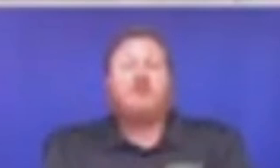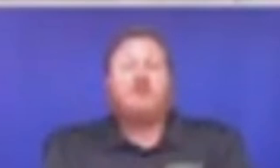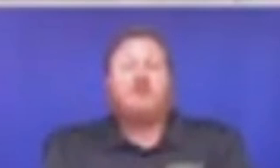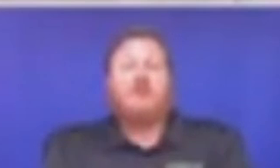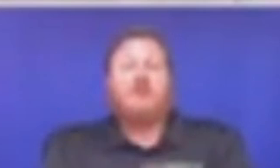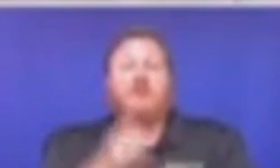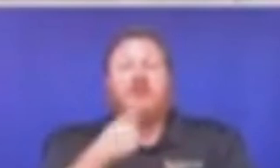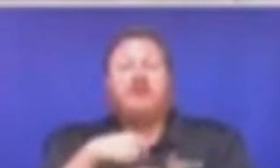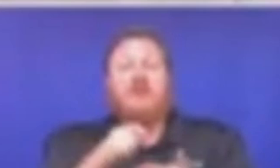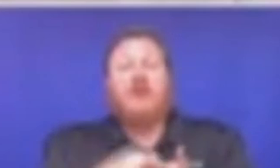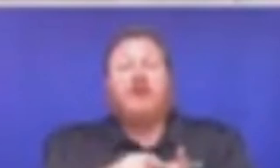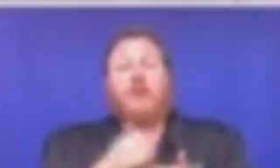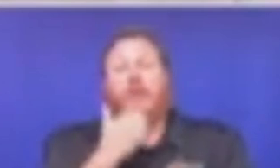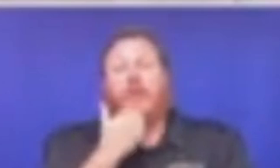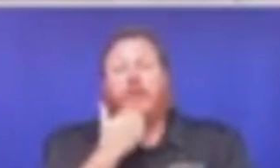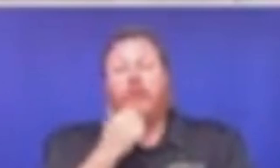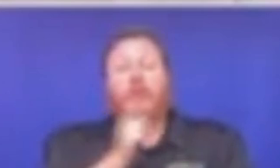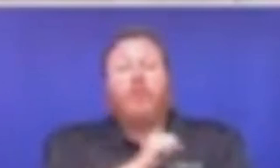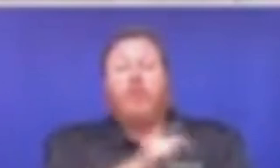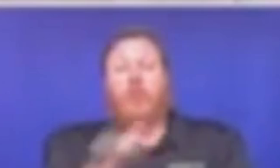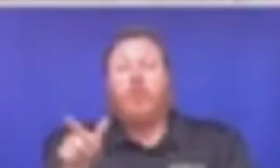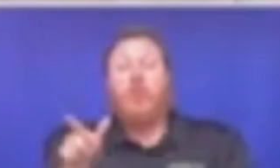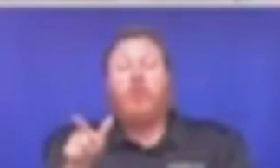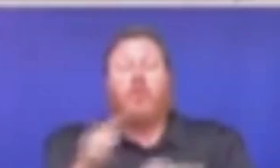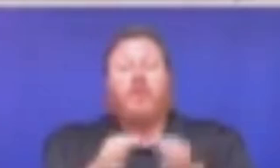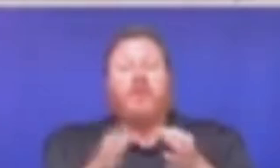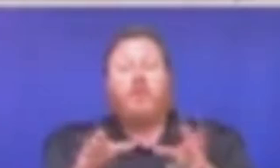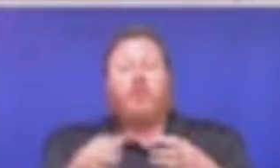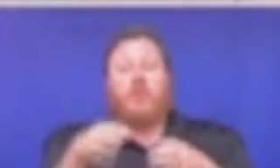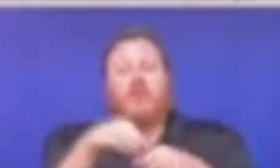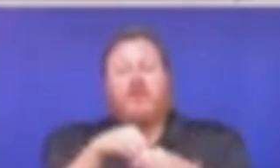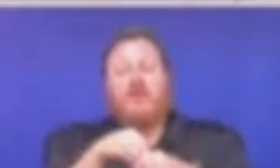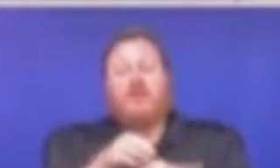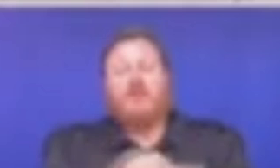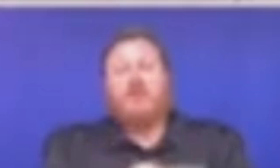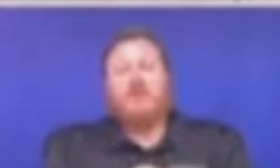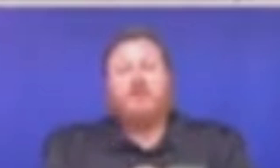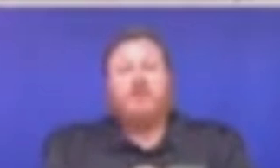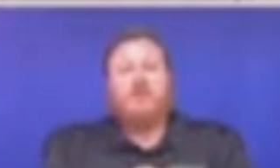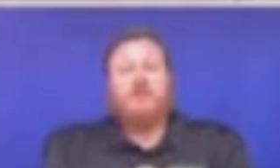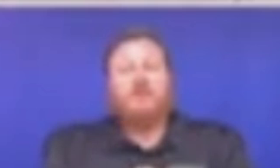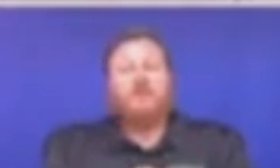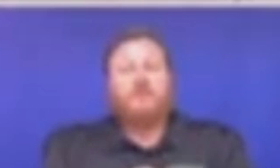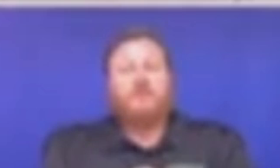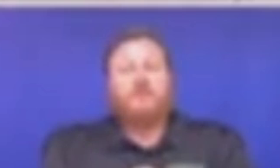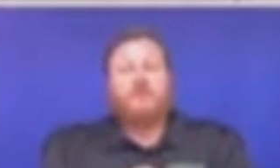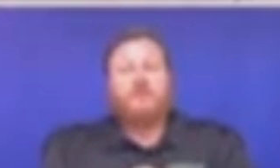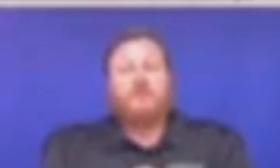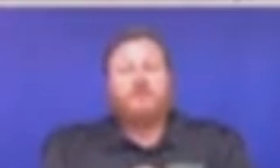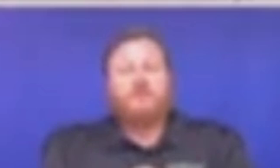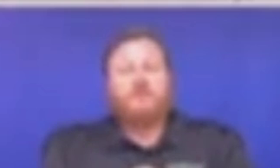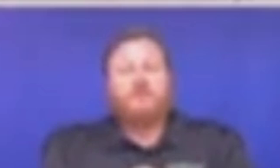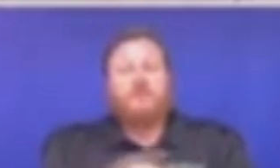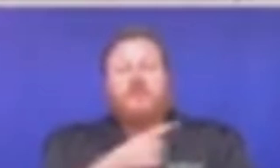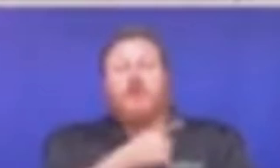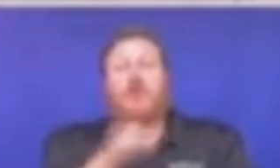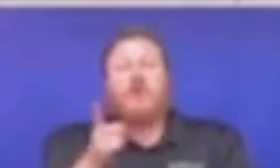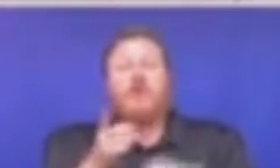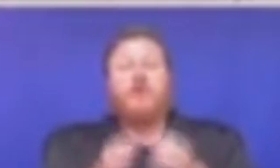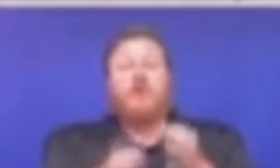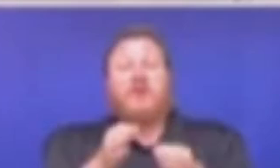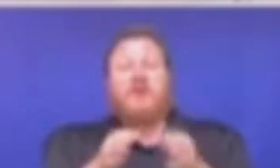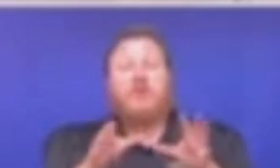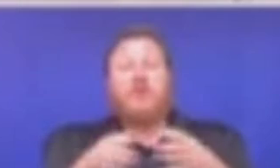was signed by all the constitutive parties to the Government of National Unity. So those parties